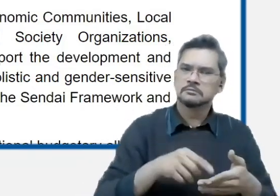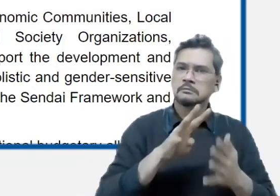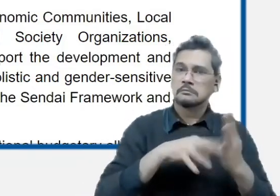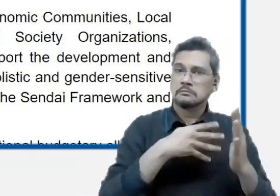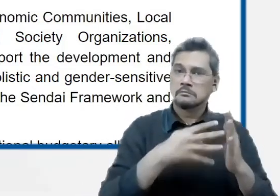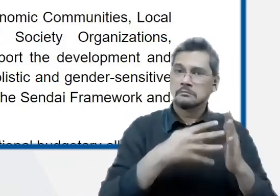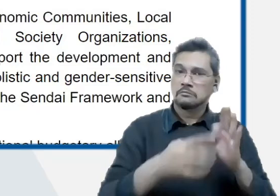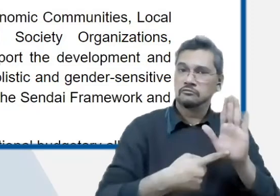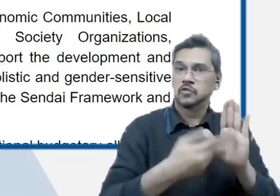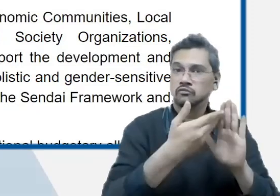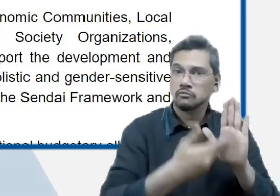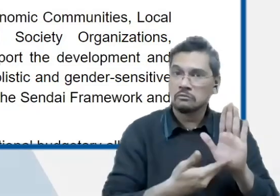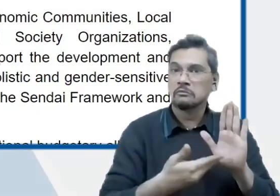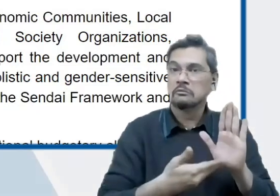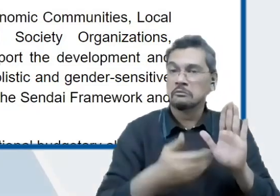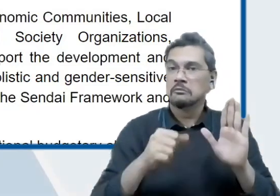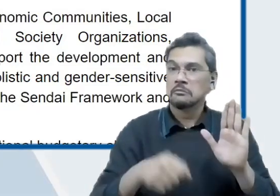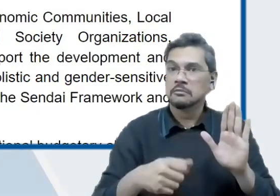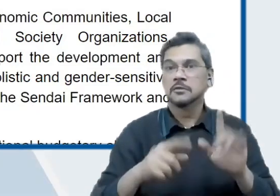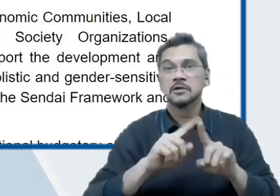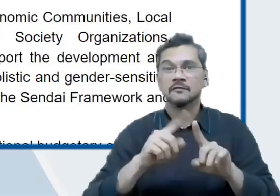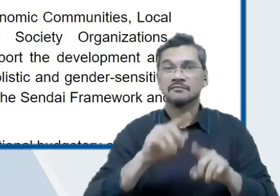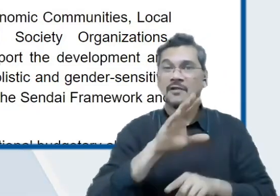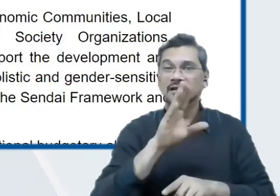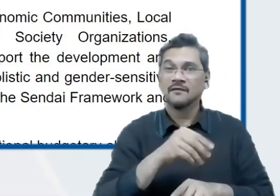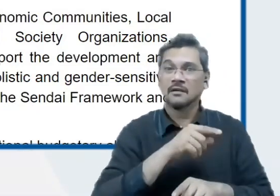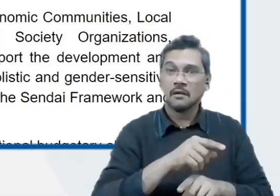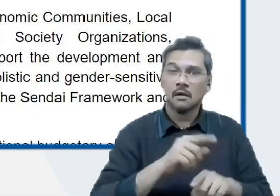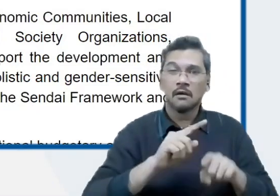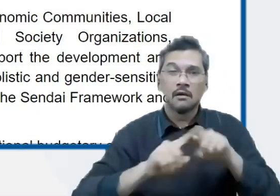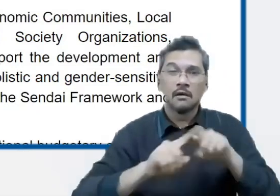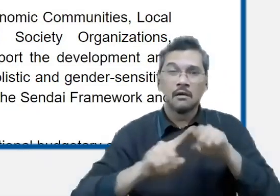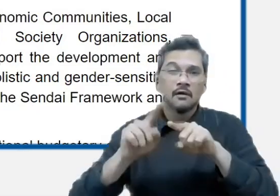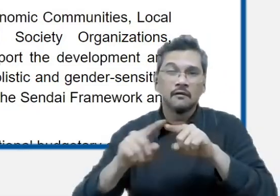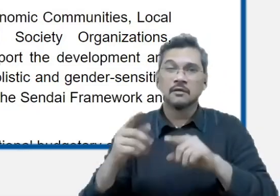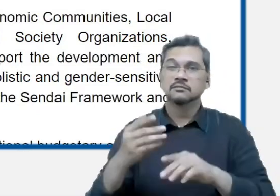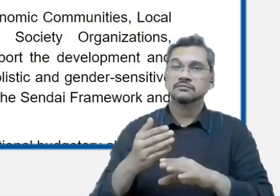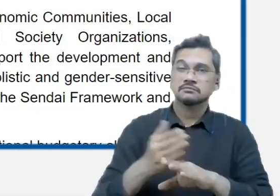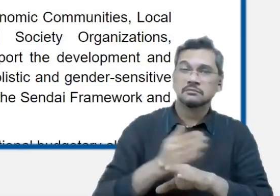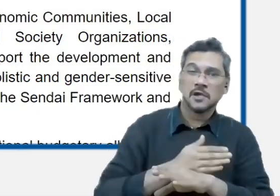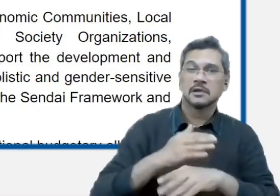Multi-Hazard Early Warning Systems and Early Action in multilateral and bilateral development assistance programs.